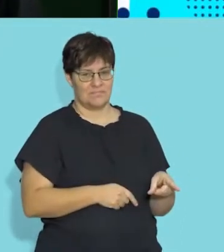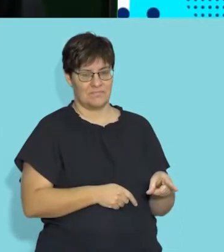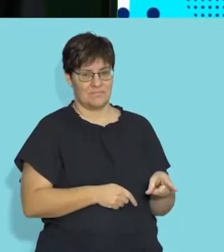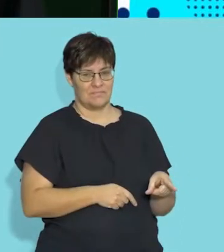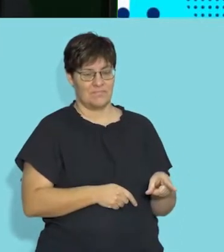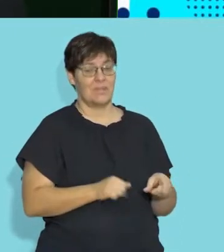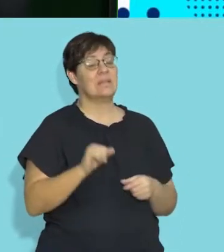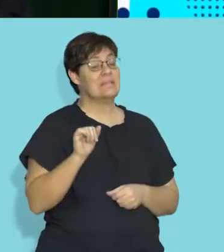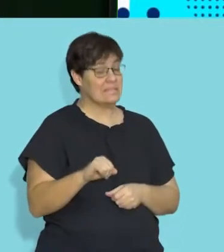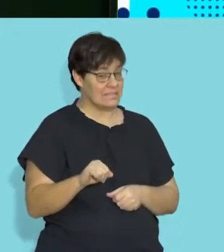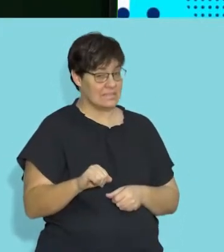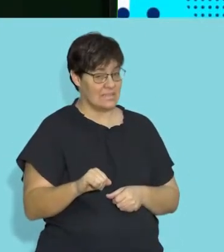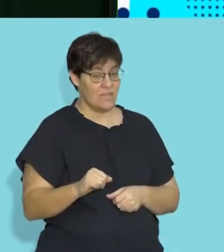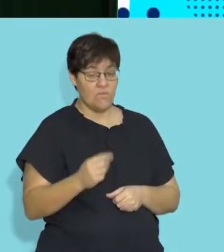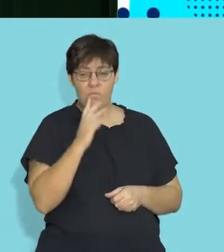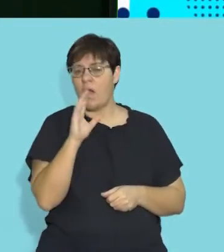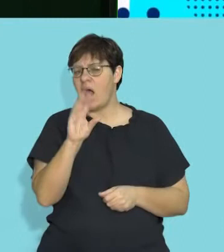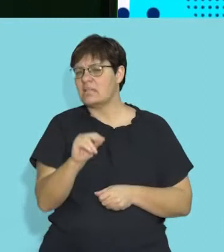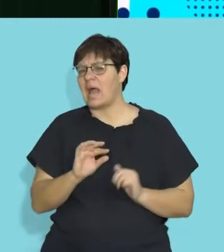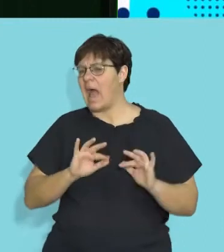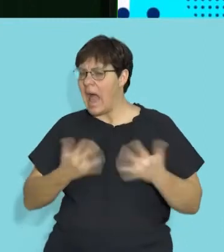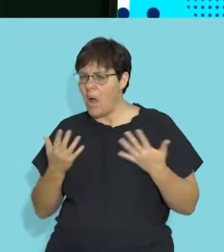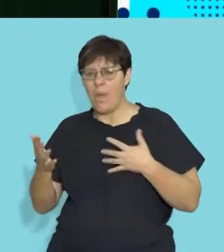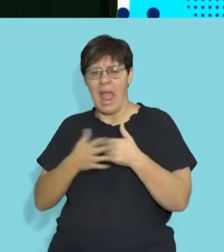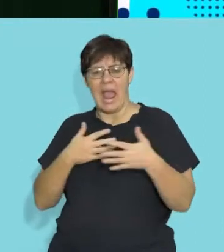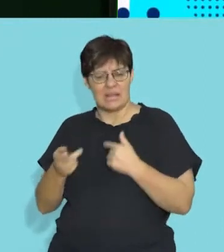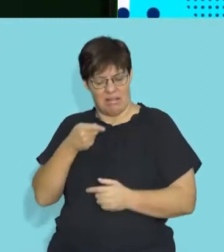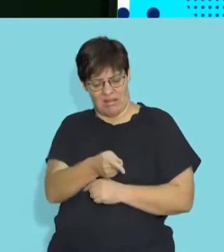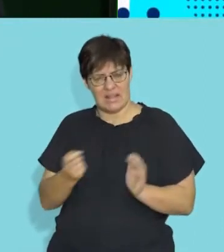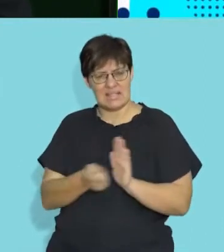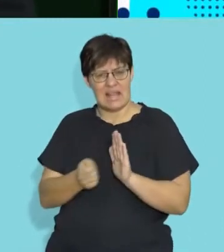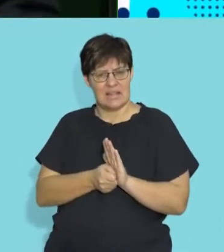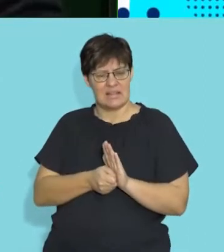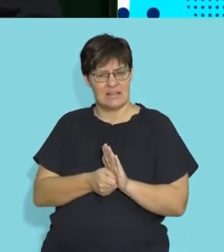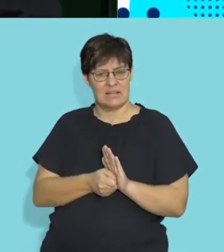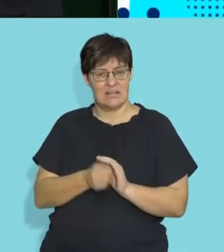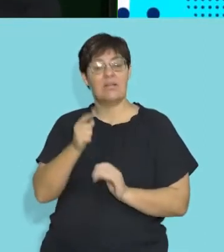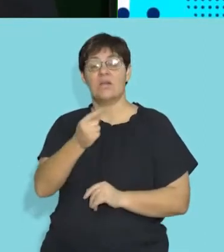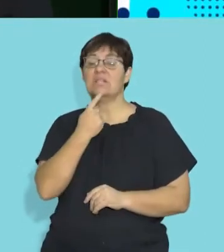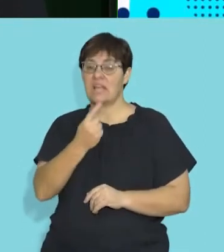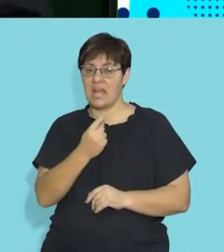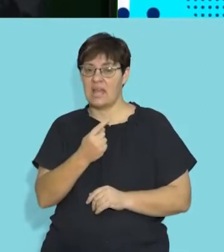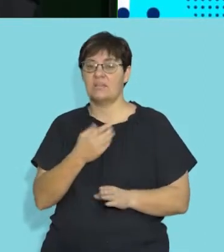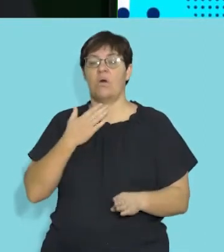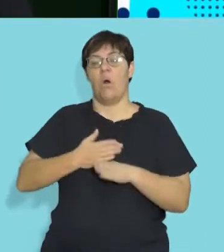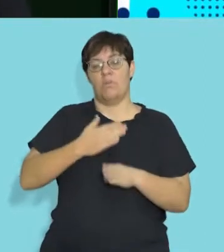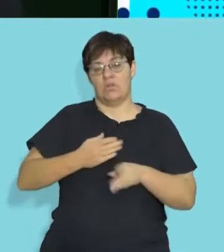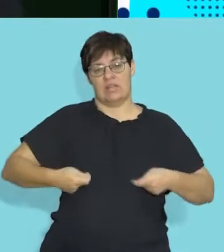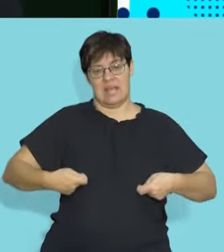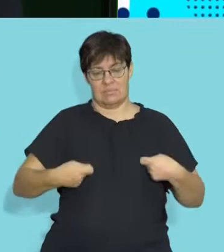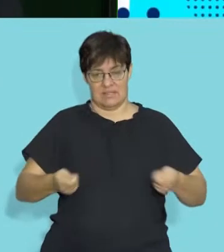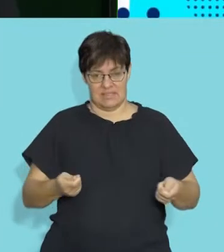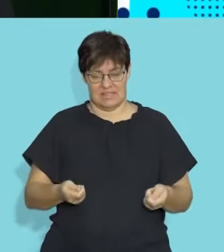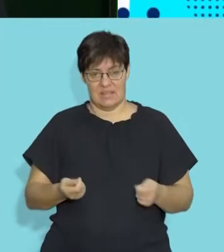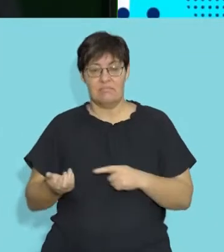profit. Yes, if you were asked, how would you deal with carriage on sales? Then clearly it is an operating